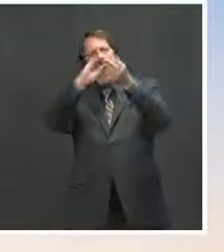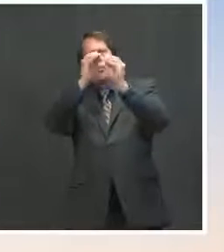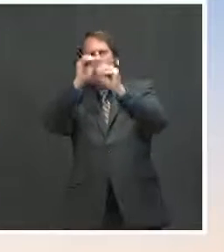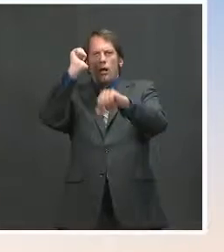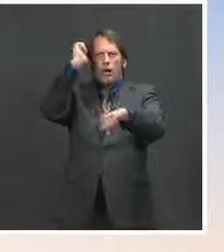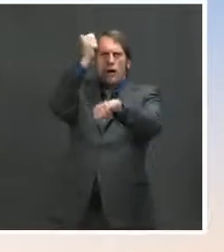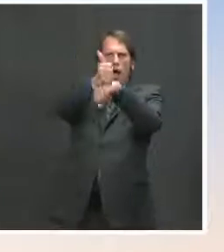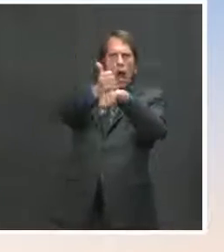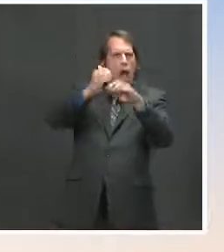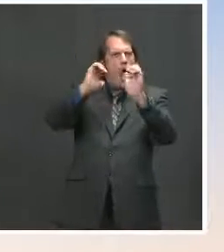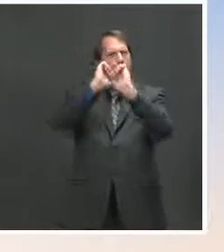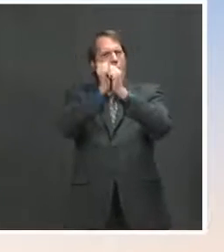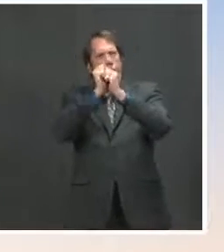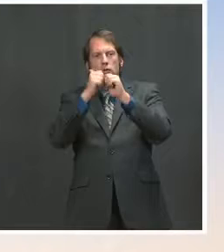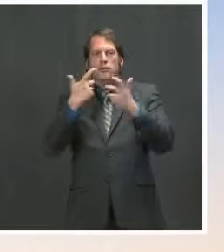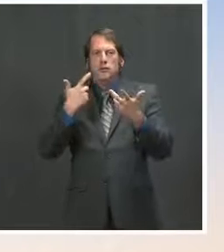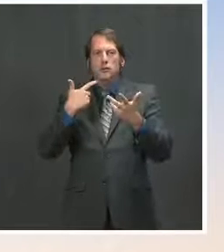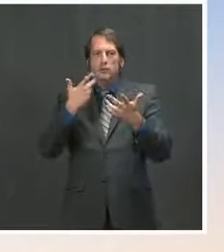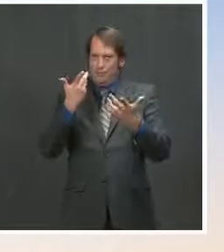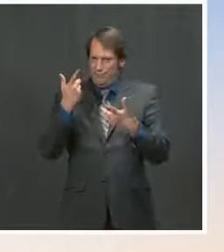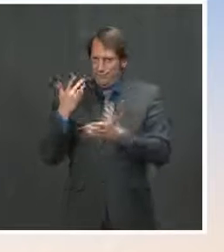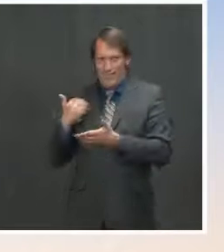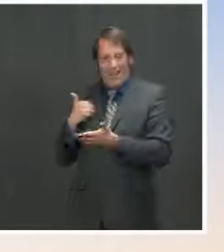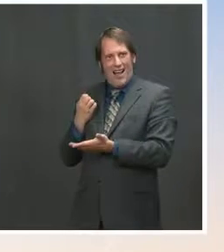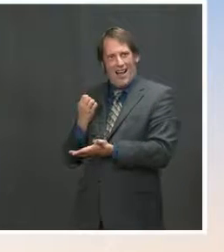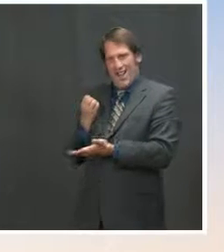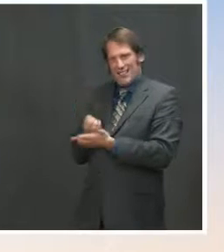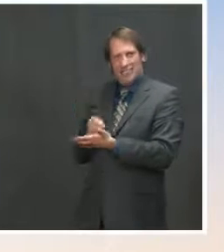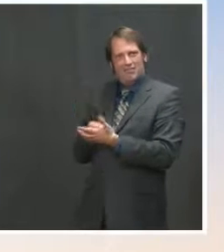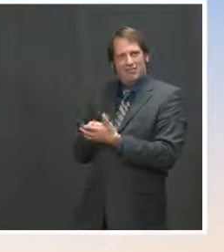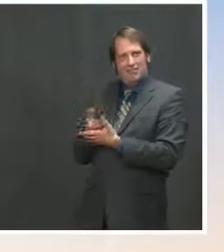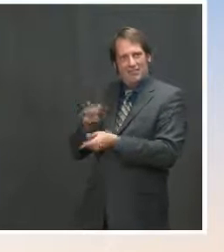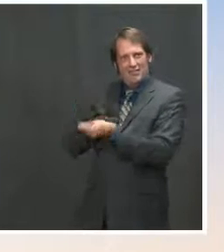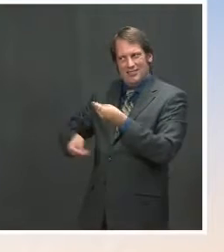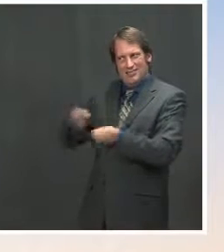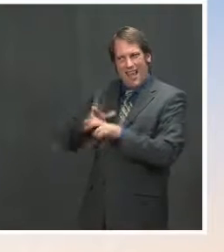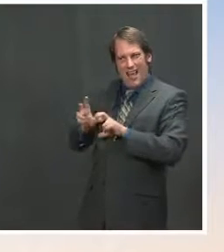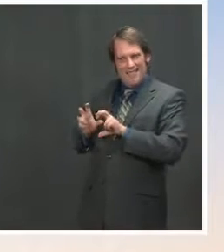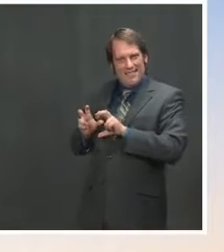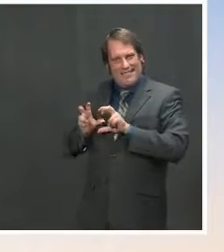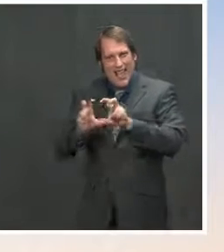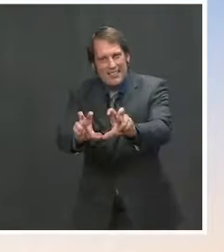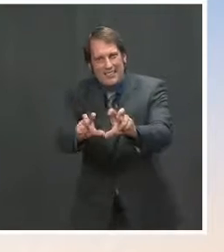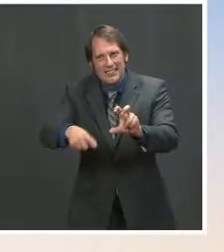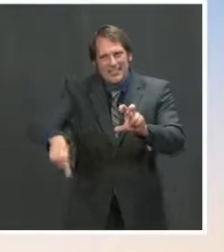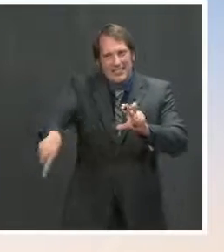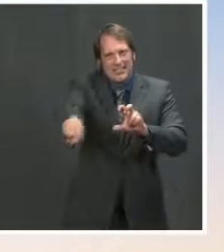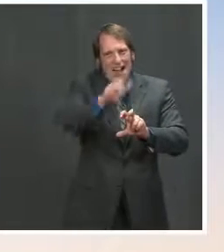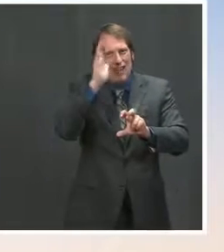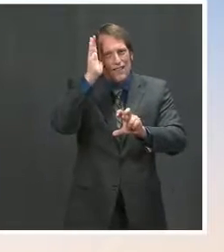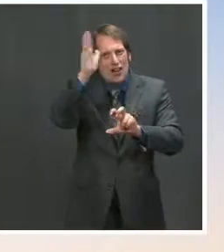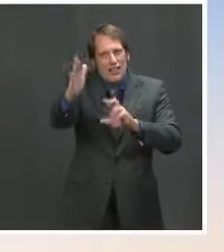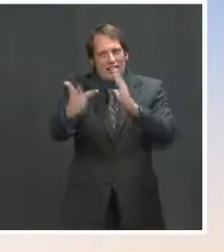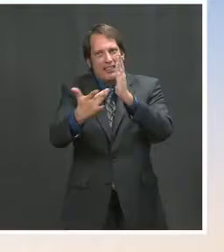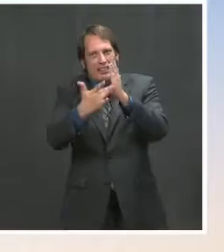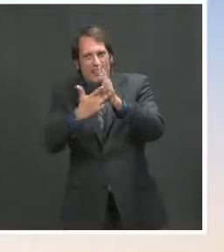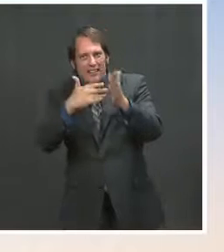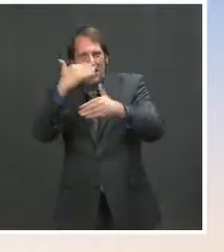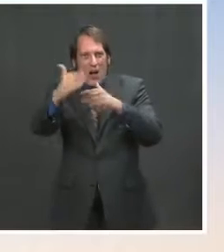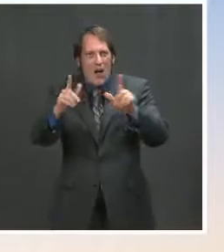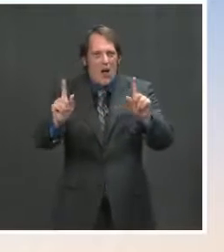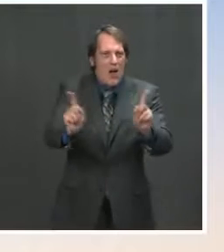in areas of our economy where they're industries of the future, where we can create and build out industries and create jobs